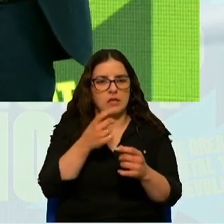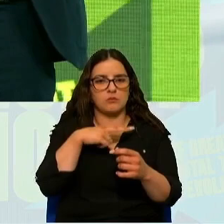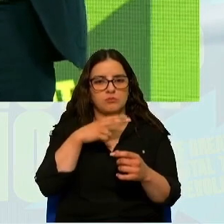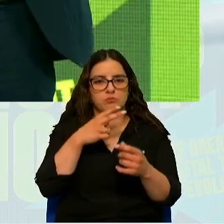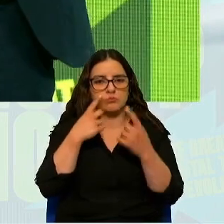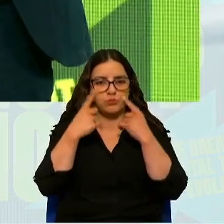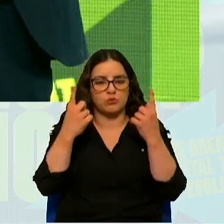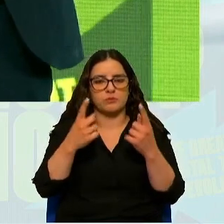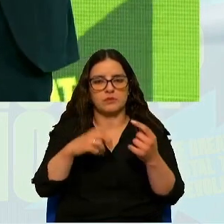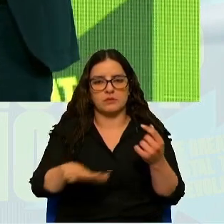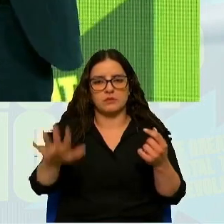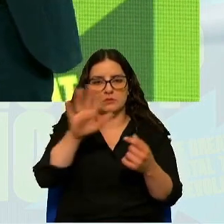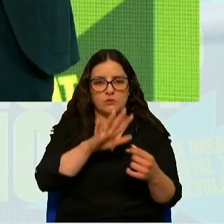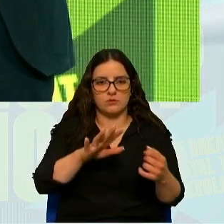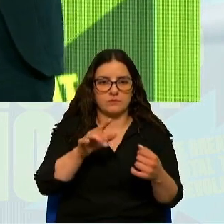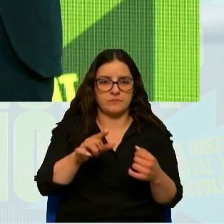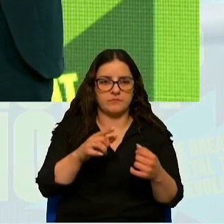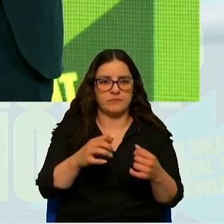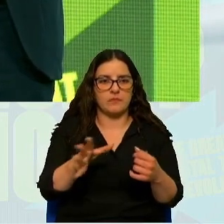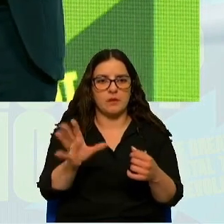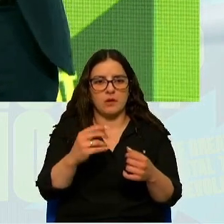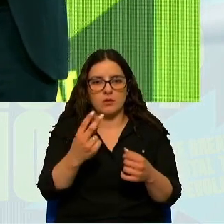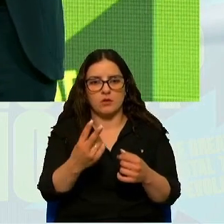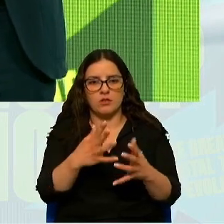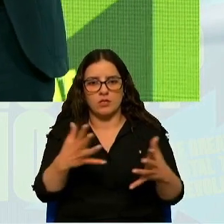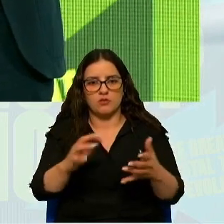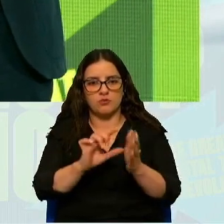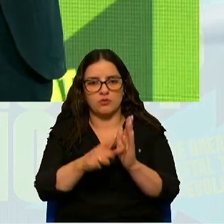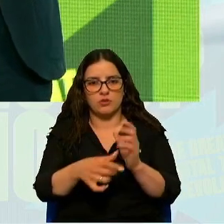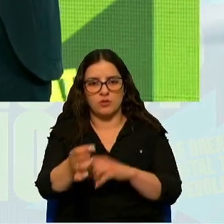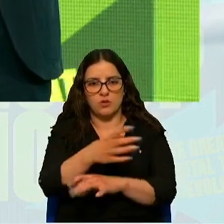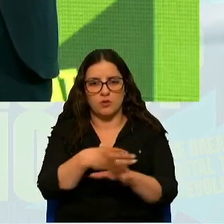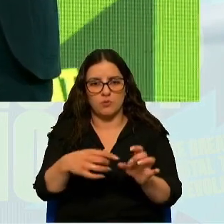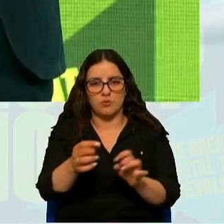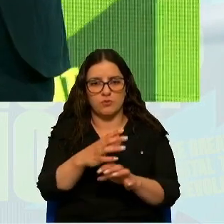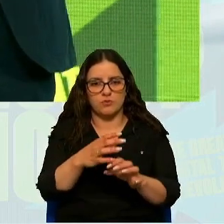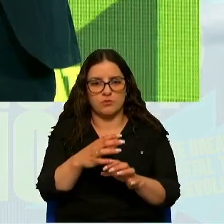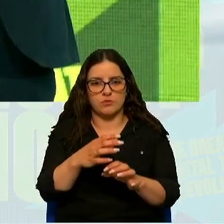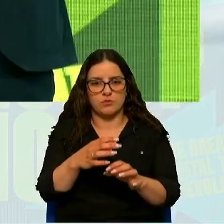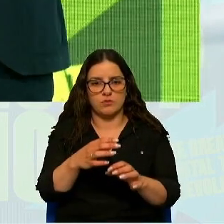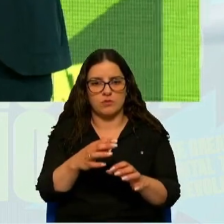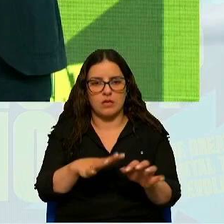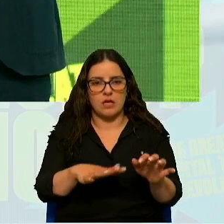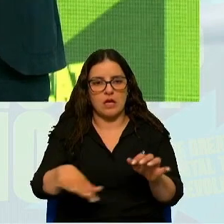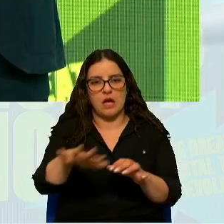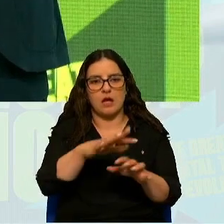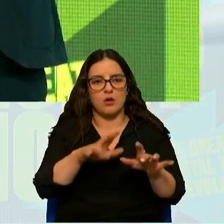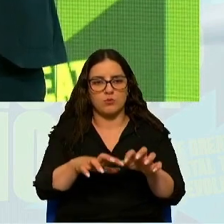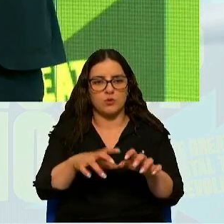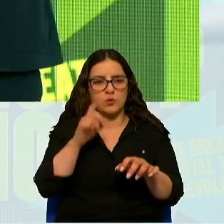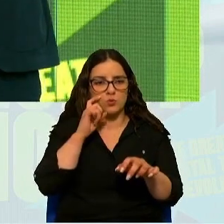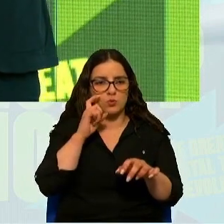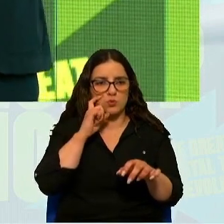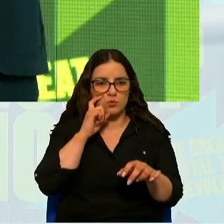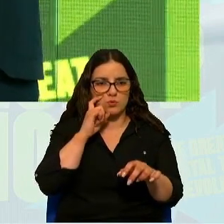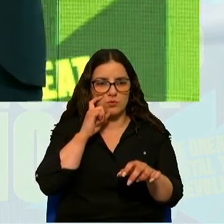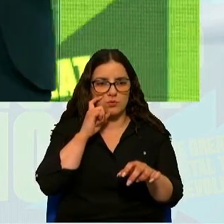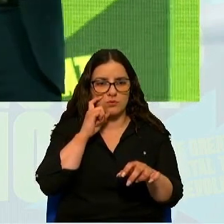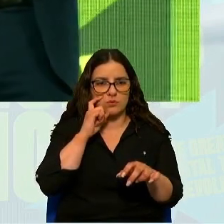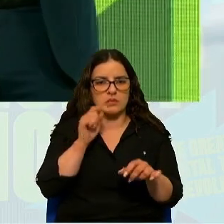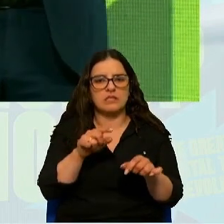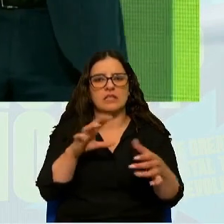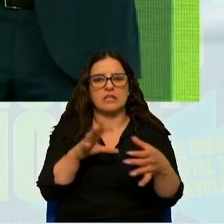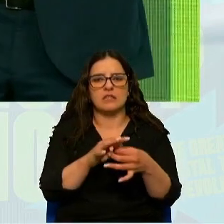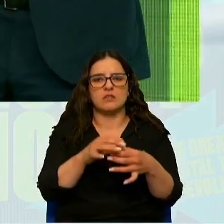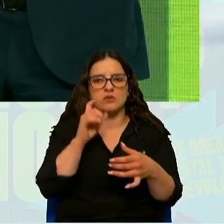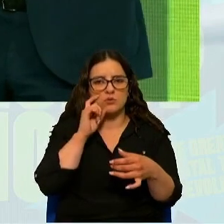national public entities, and 2 other European projects. One that we are leading in secure